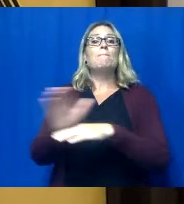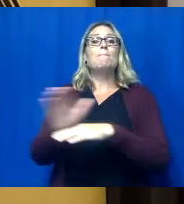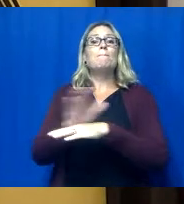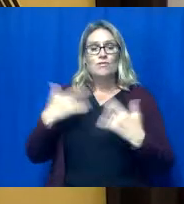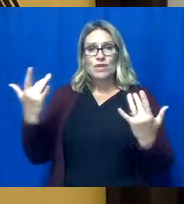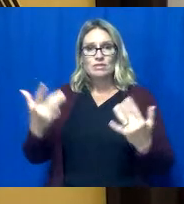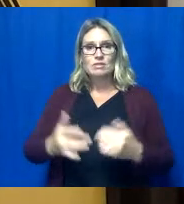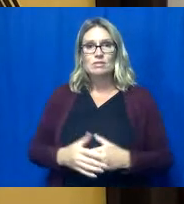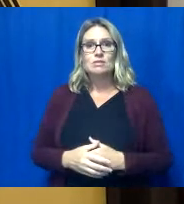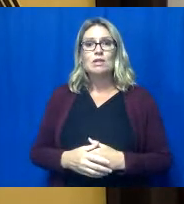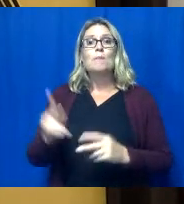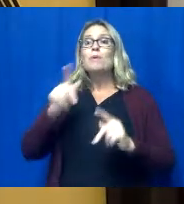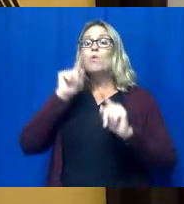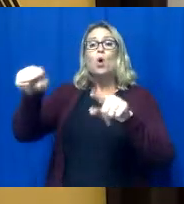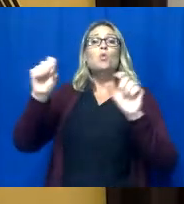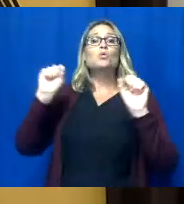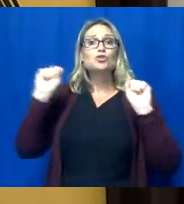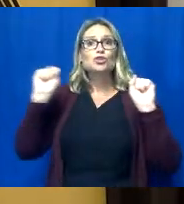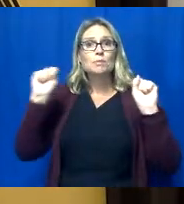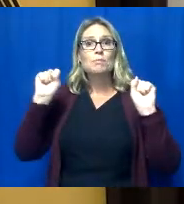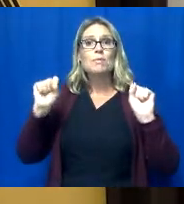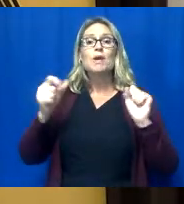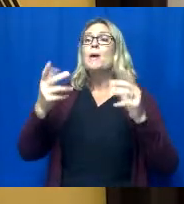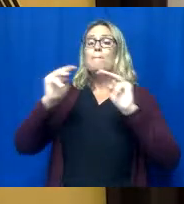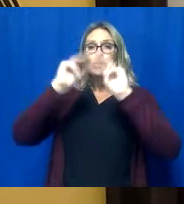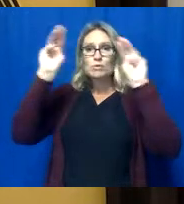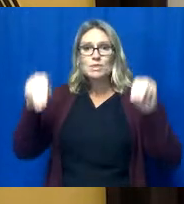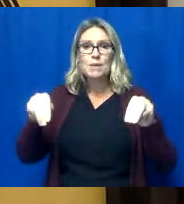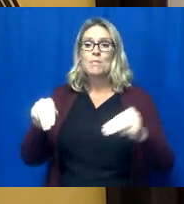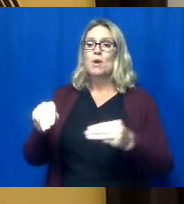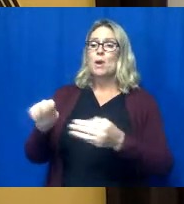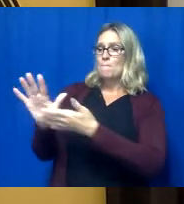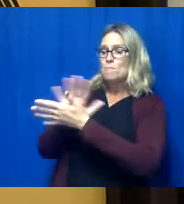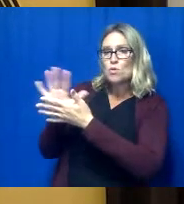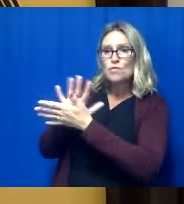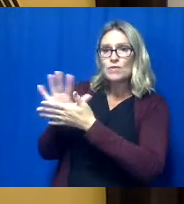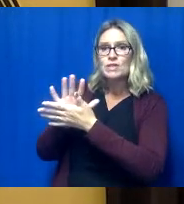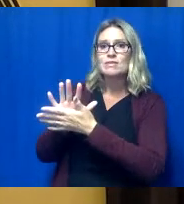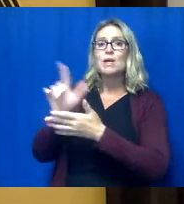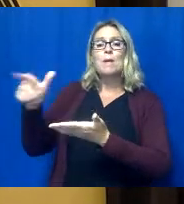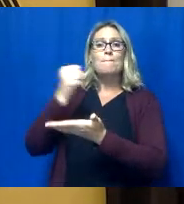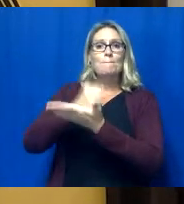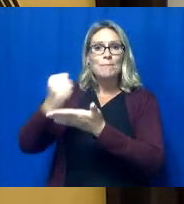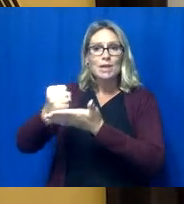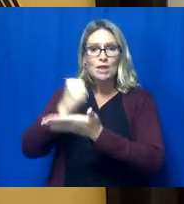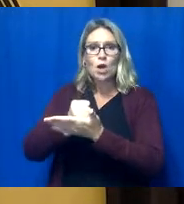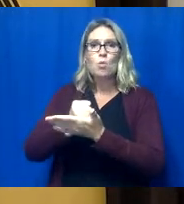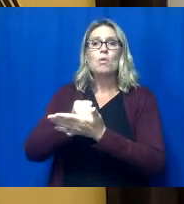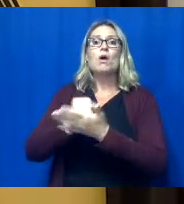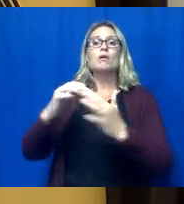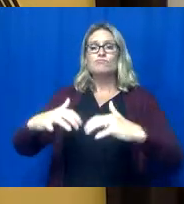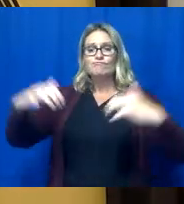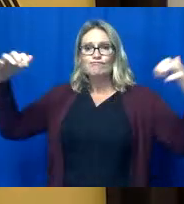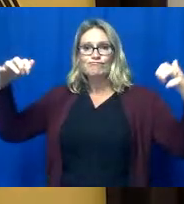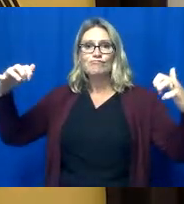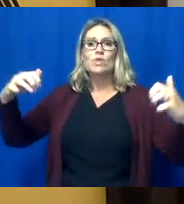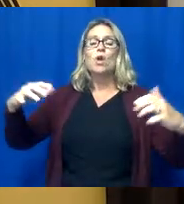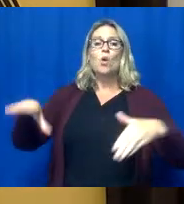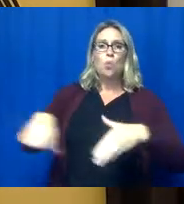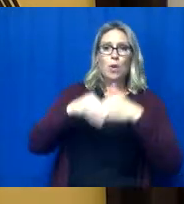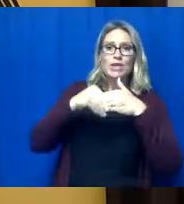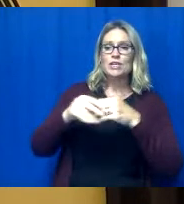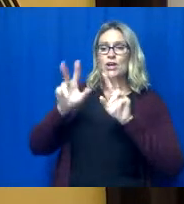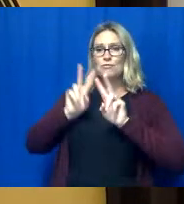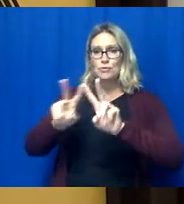including museums, movie theaters, bingo halls, amusement centers, arenas, weddings, and funerals, must ensure all employees